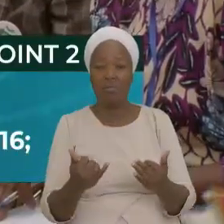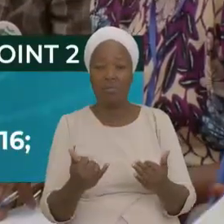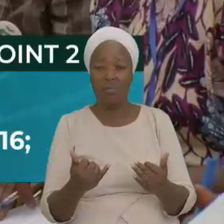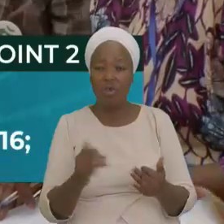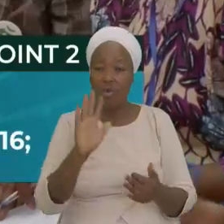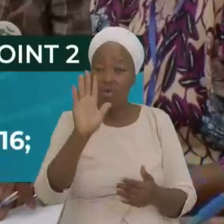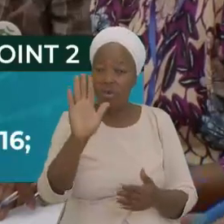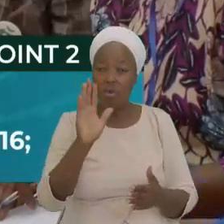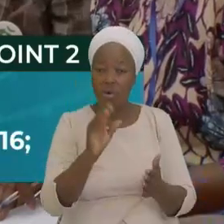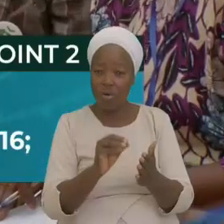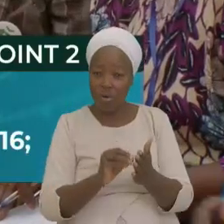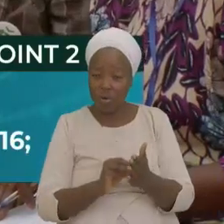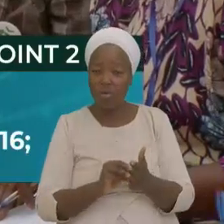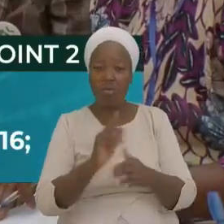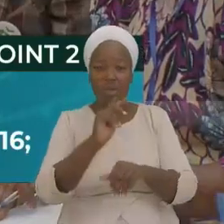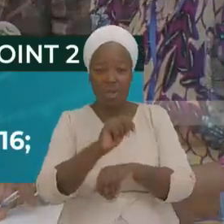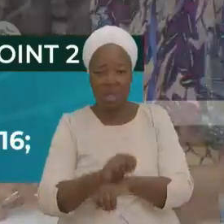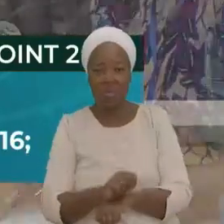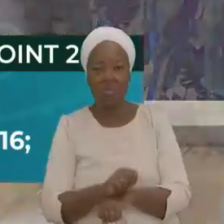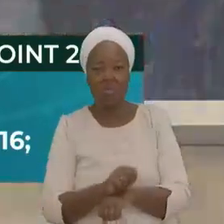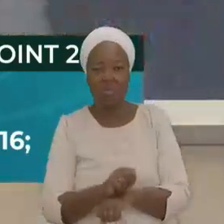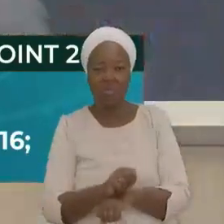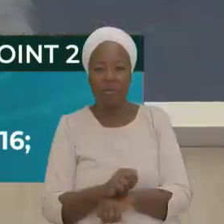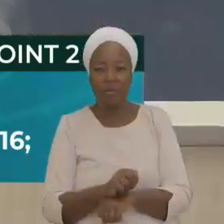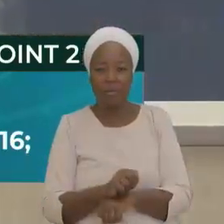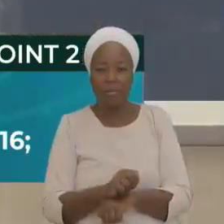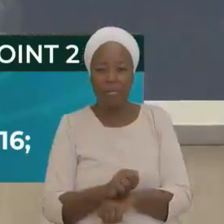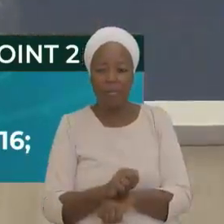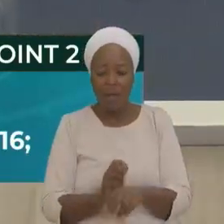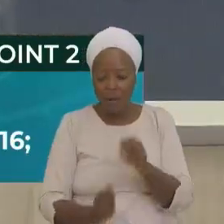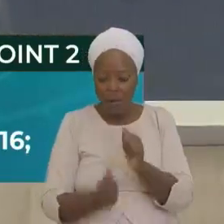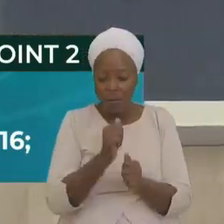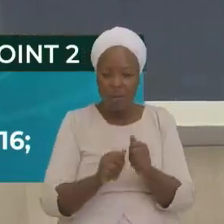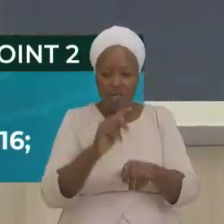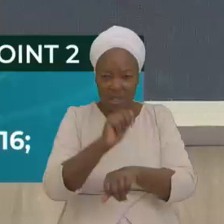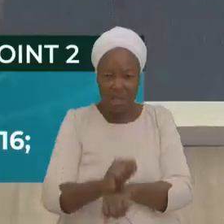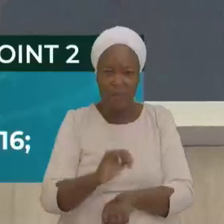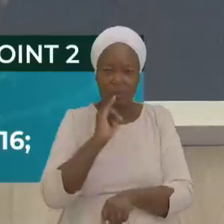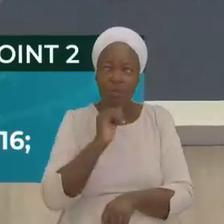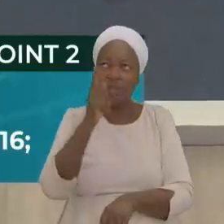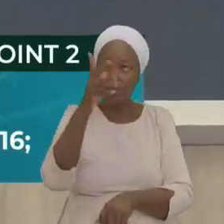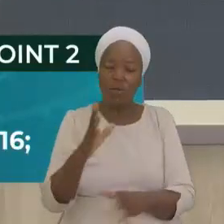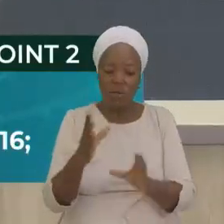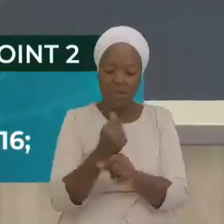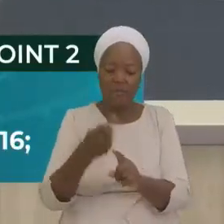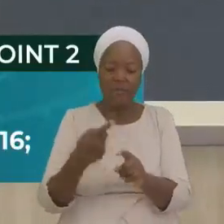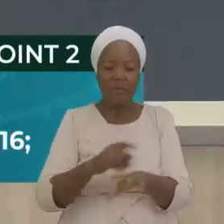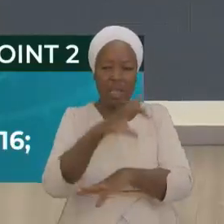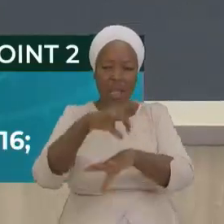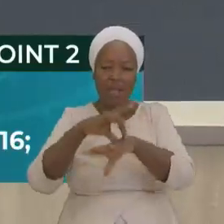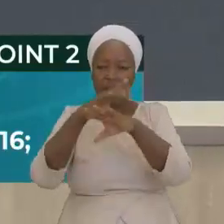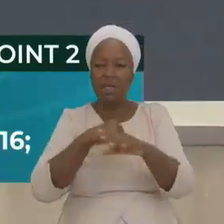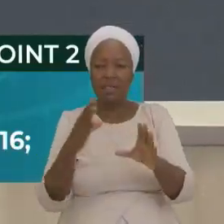Your own temple. Which temple is God taking from the earth and taking to